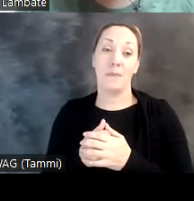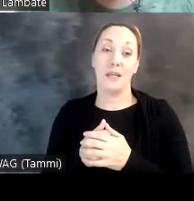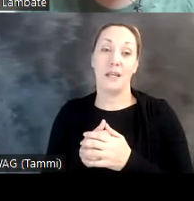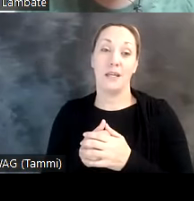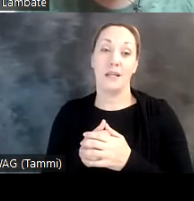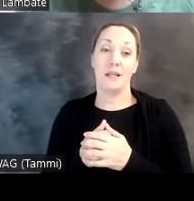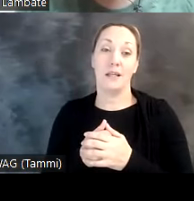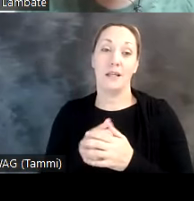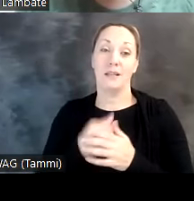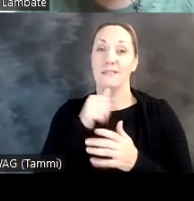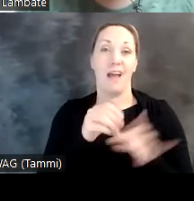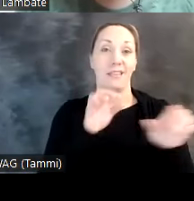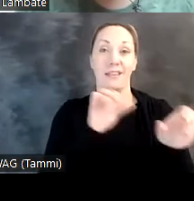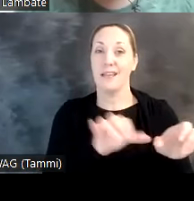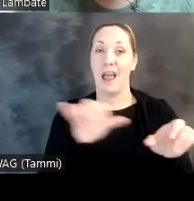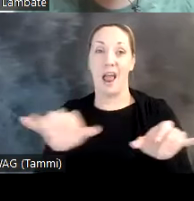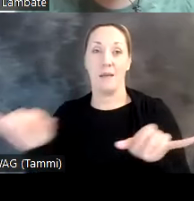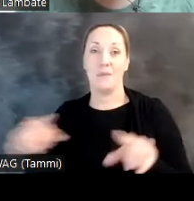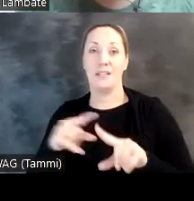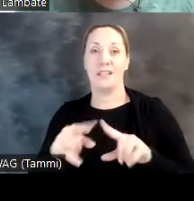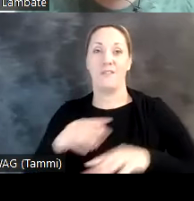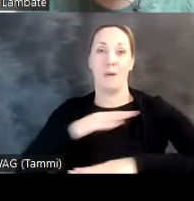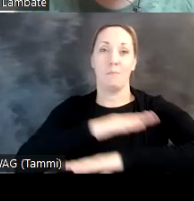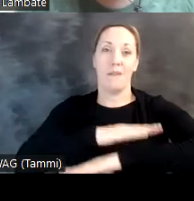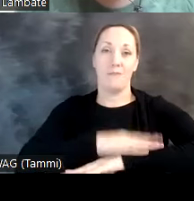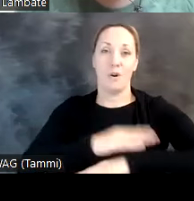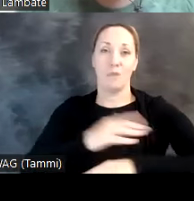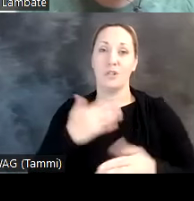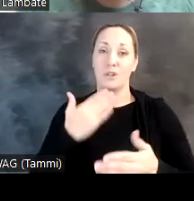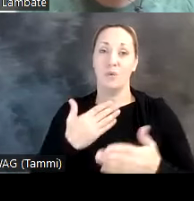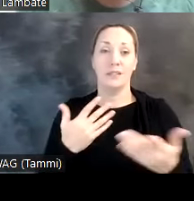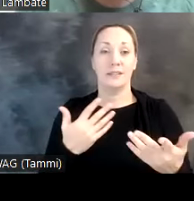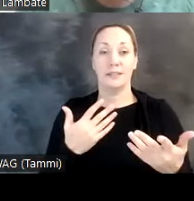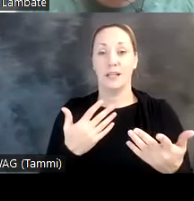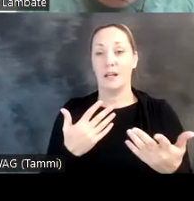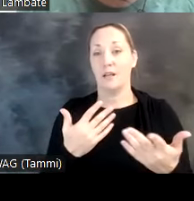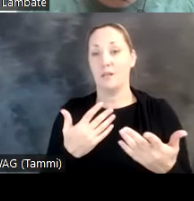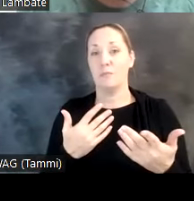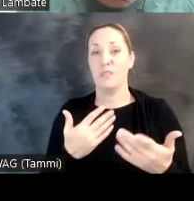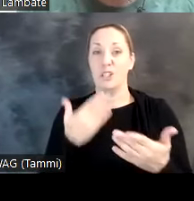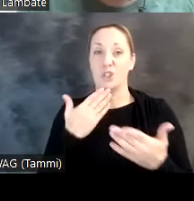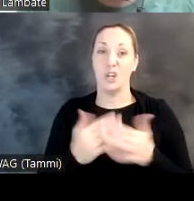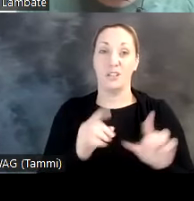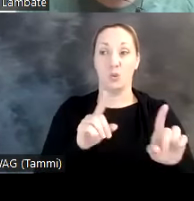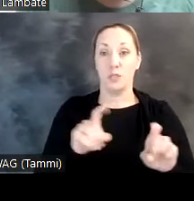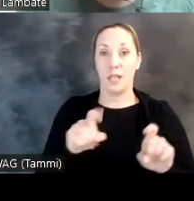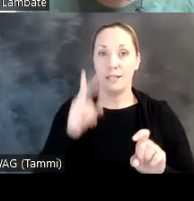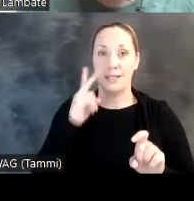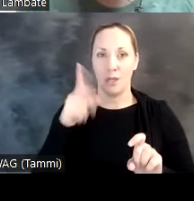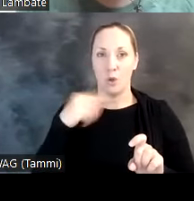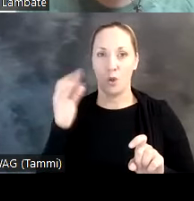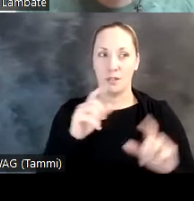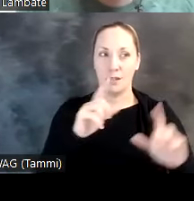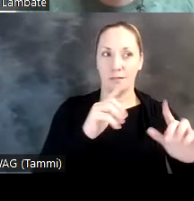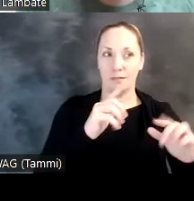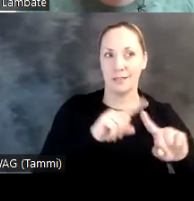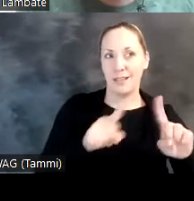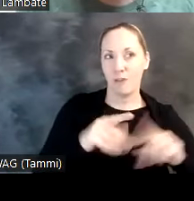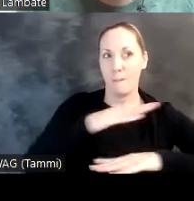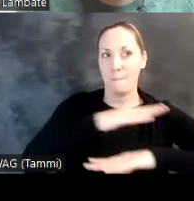across different platforms. So it's always good to test out across different platforms, like how it